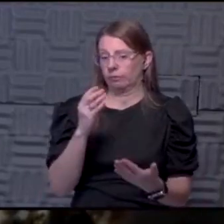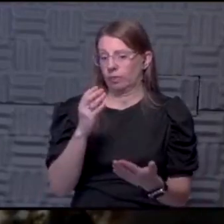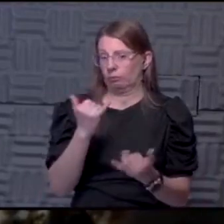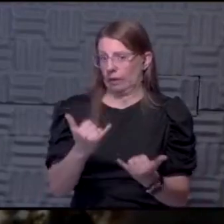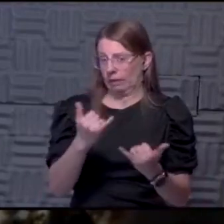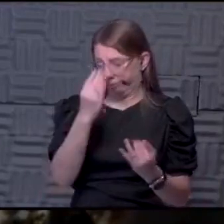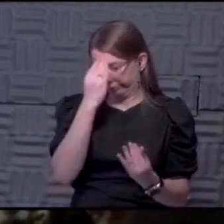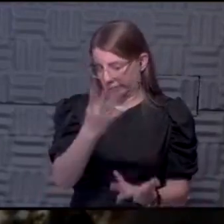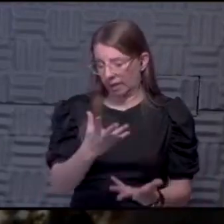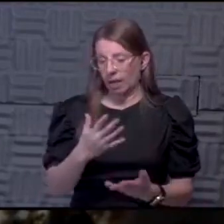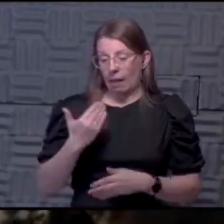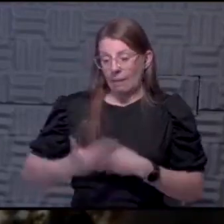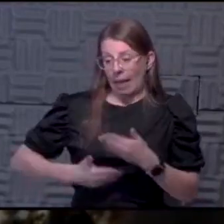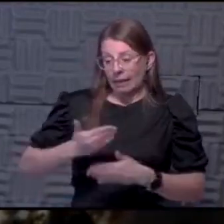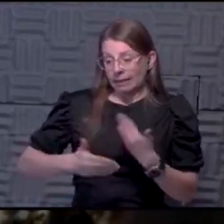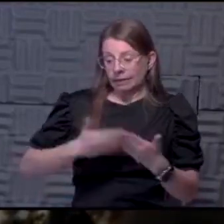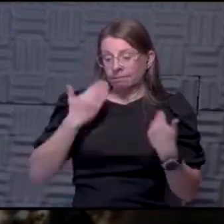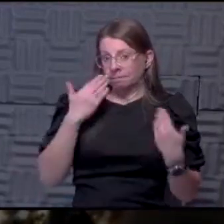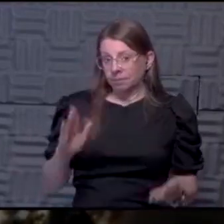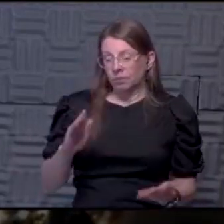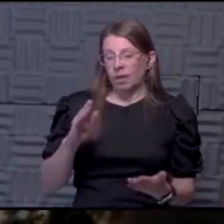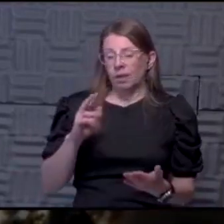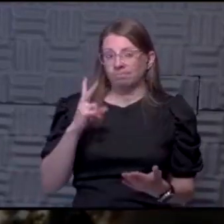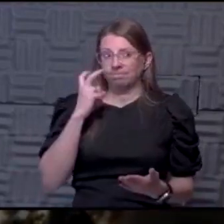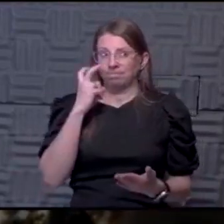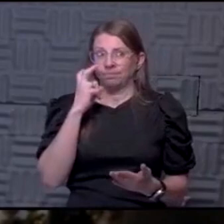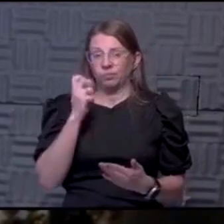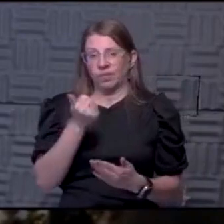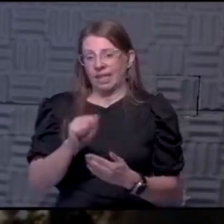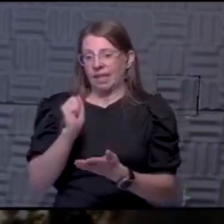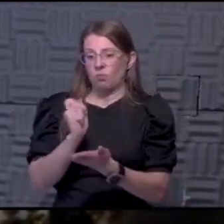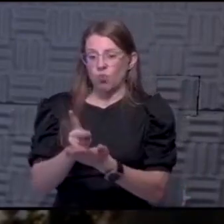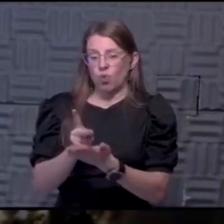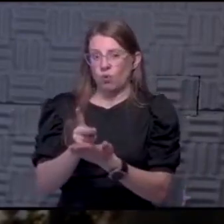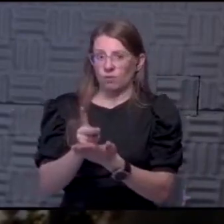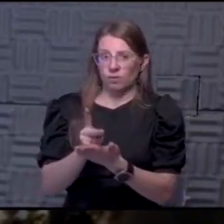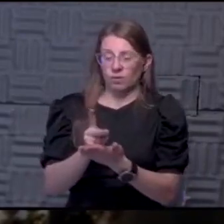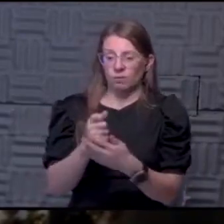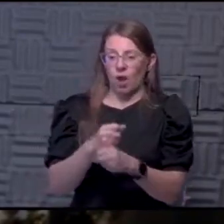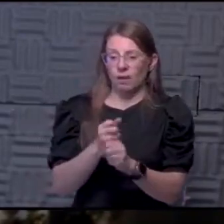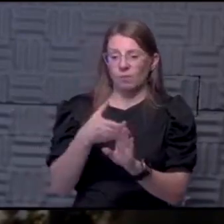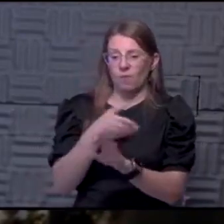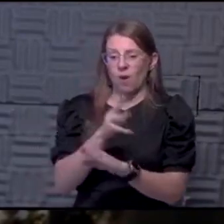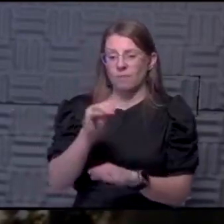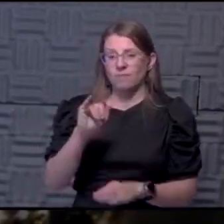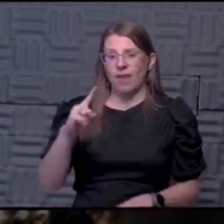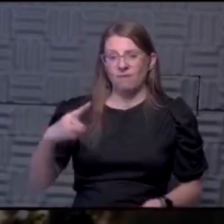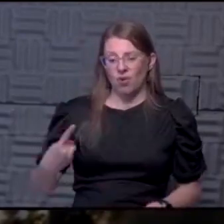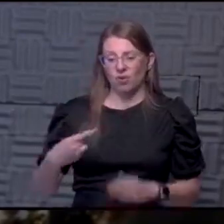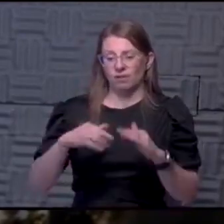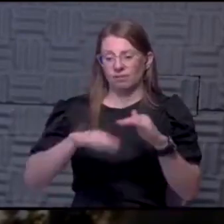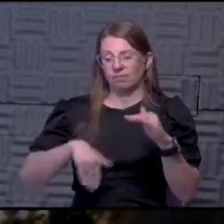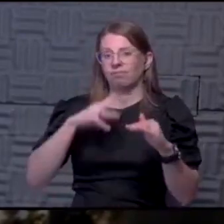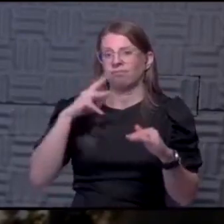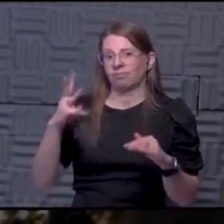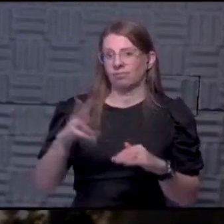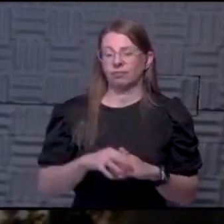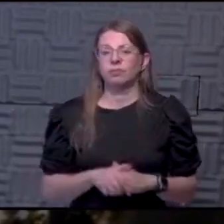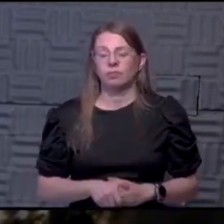know the pace of that. I think it would be unlikely to have any approved products before May 1 for those under 16.